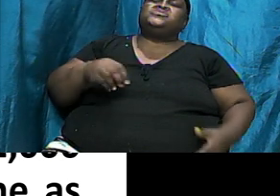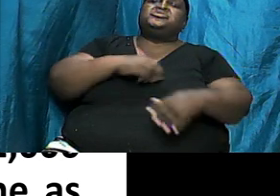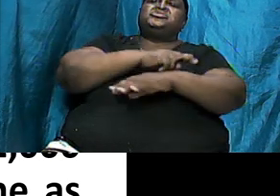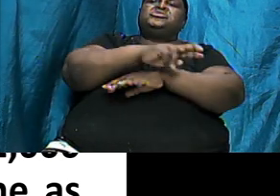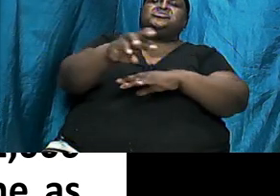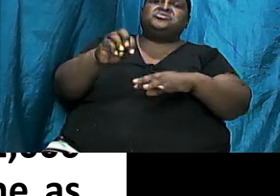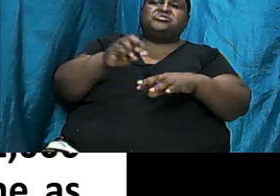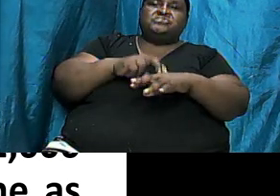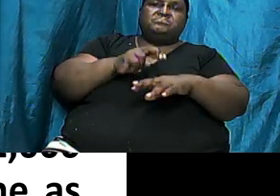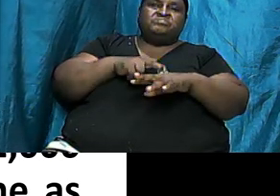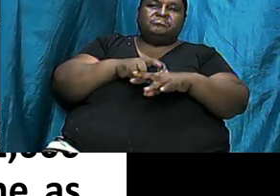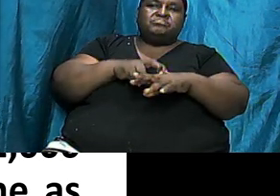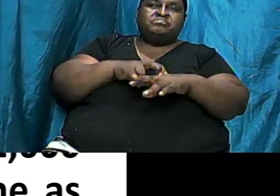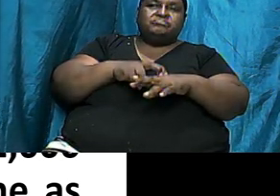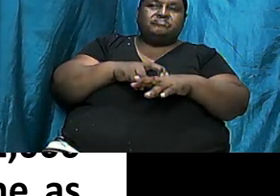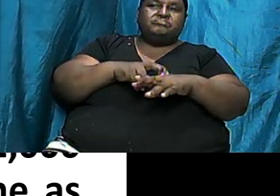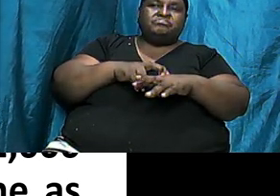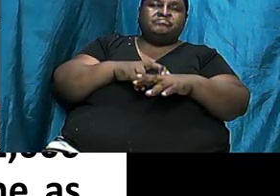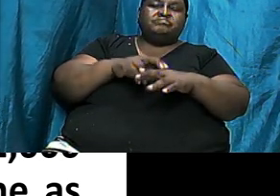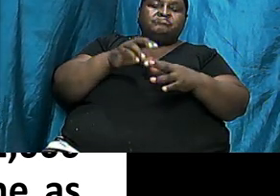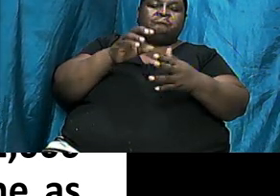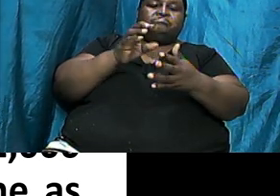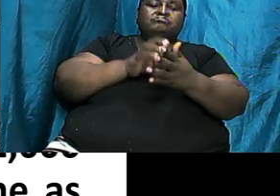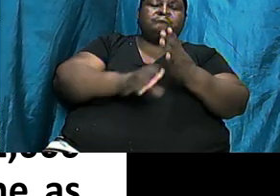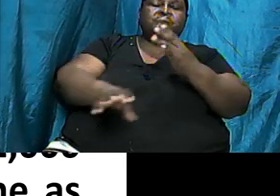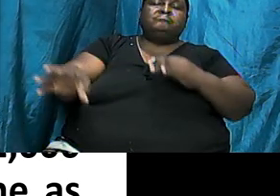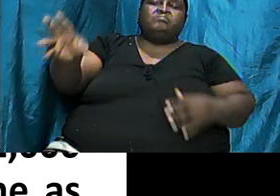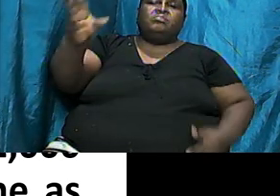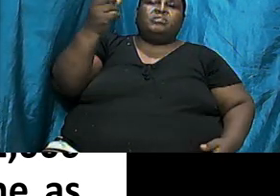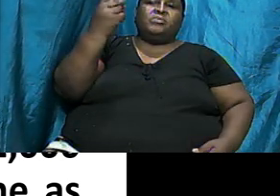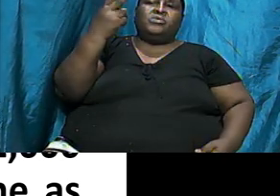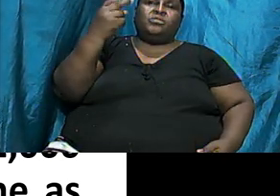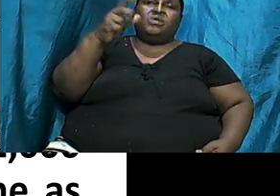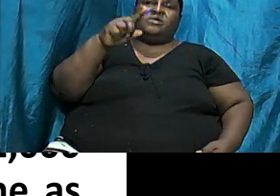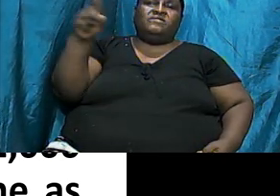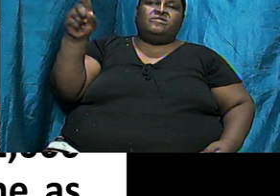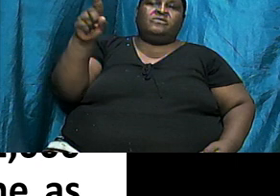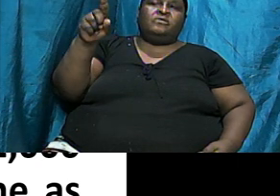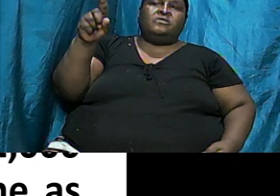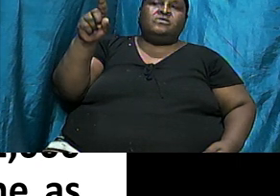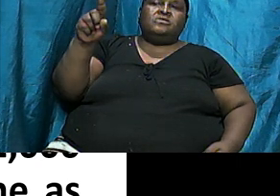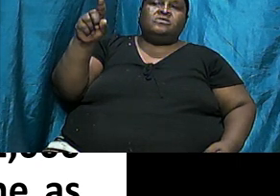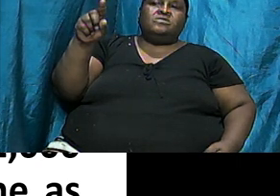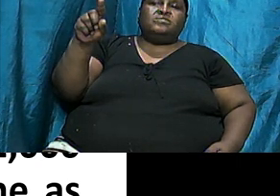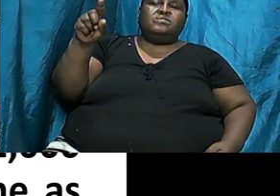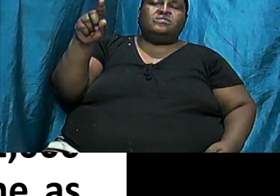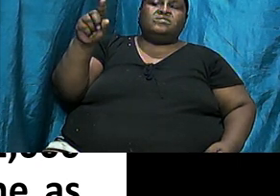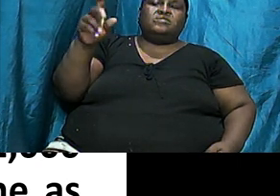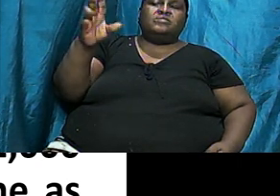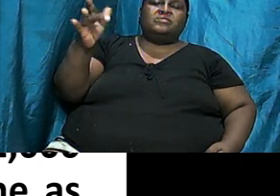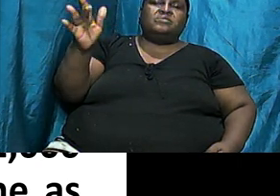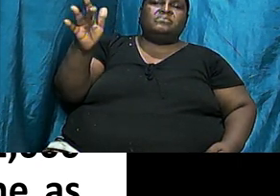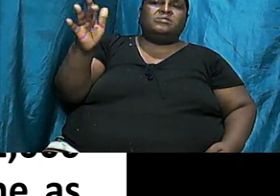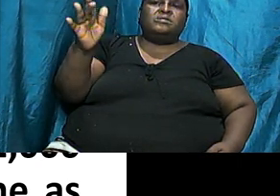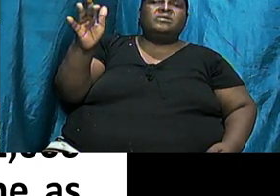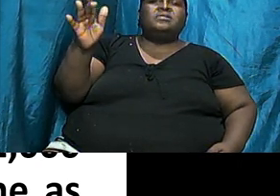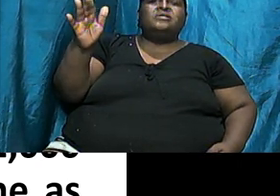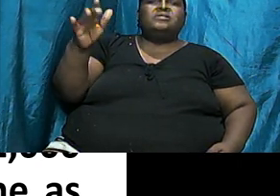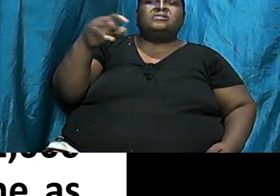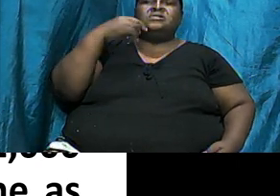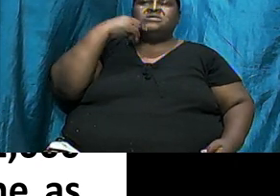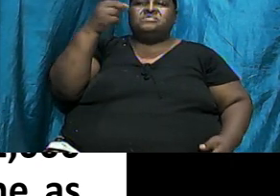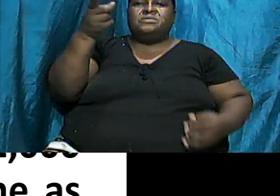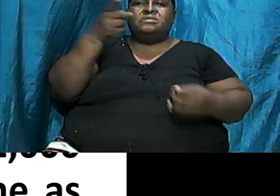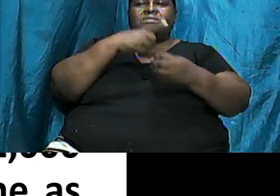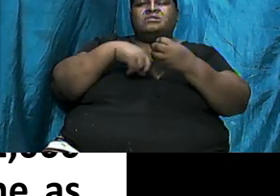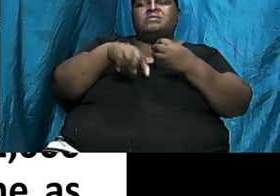Chapters Twelve To Fifty Gives Us The Overall Coverage But Chapters Twelve To Twenty Five Talks To